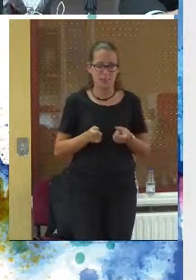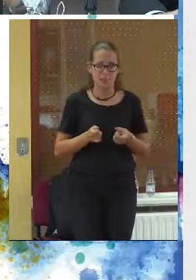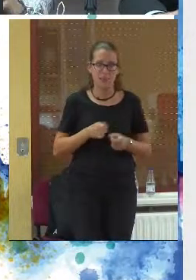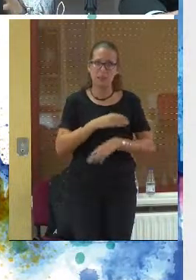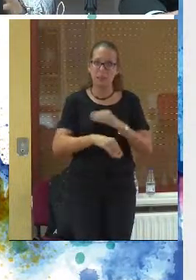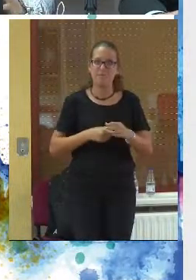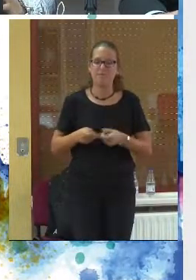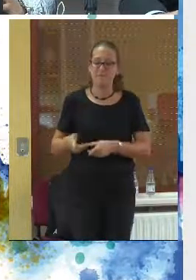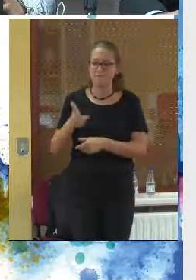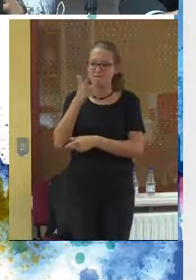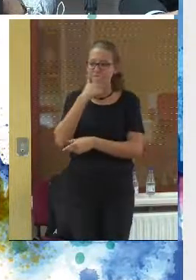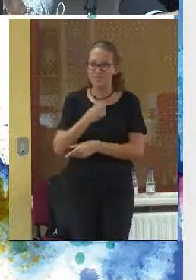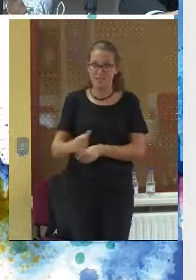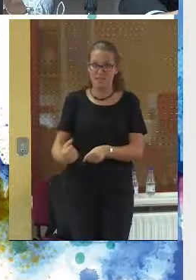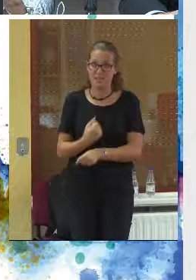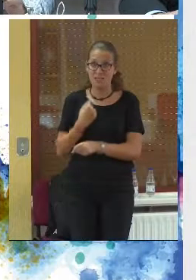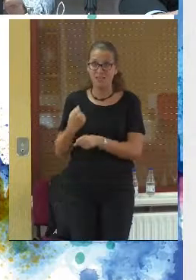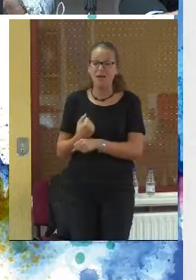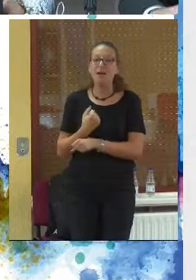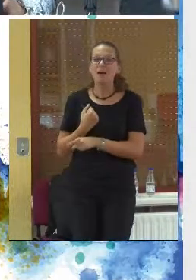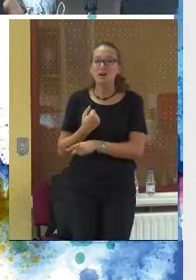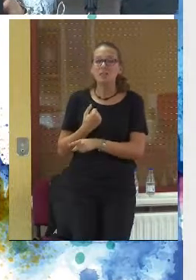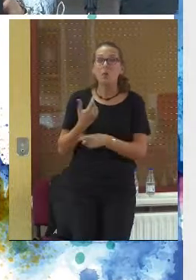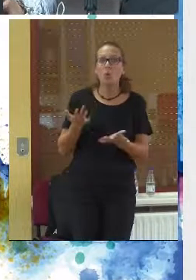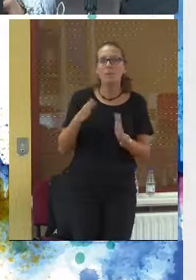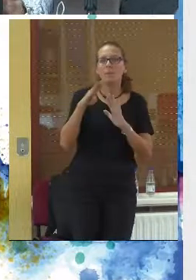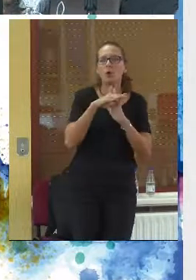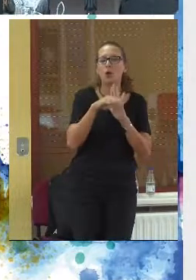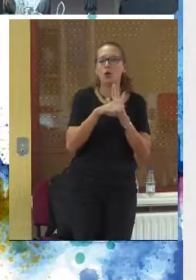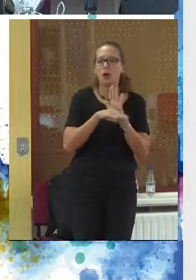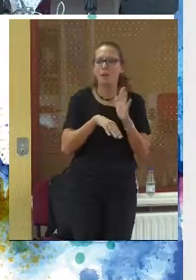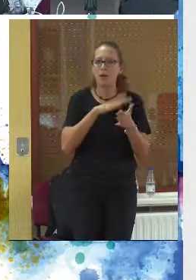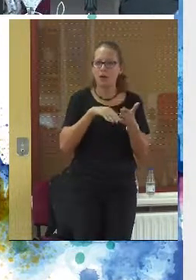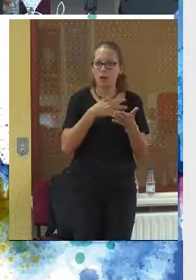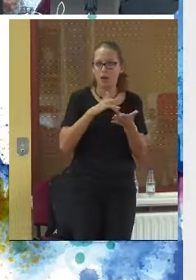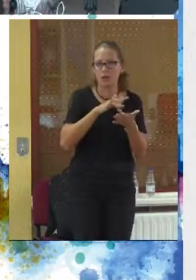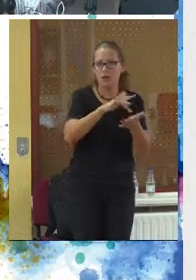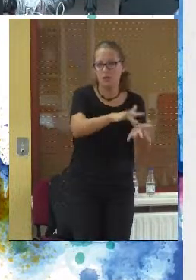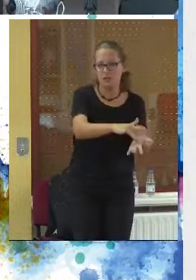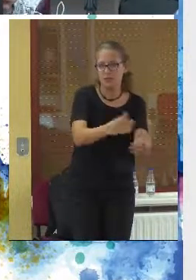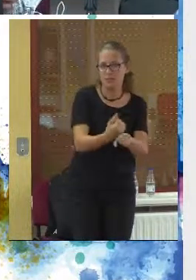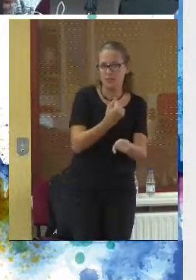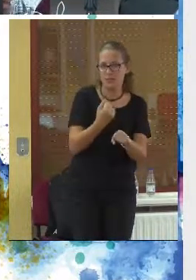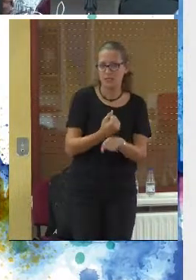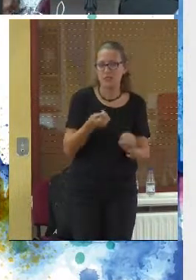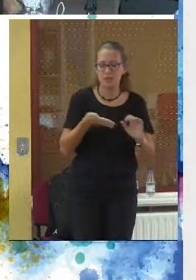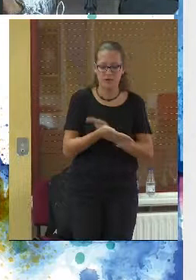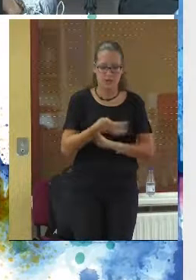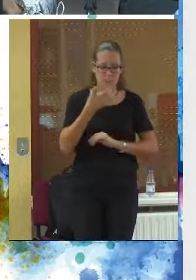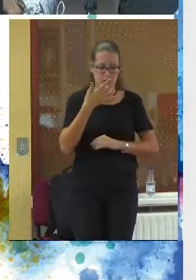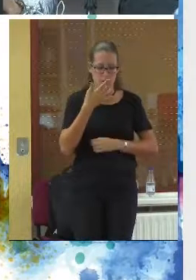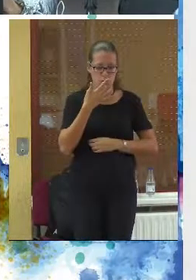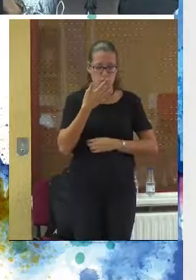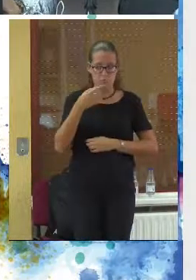the management of the employees. This allows tutors to plan their tasks. They can program